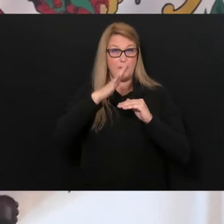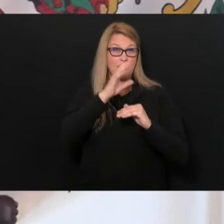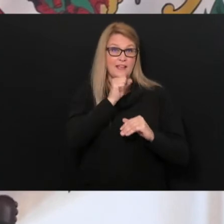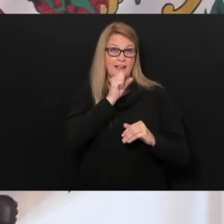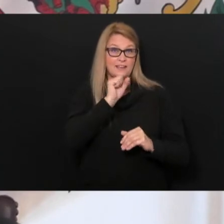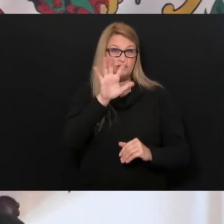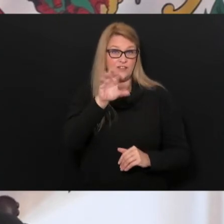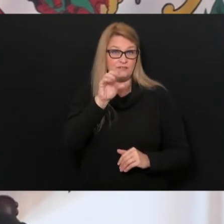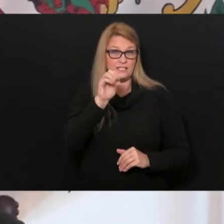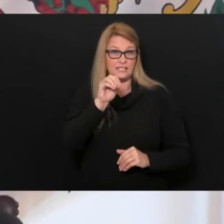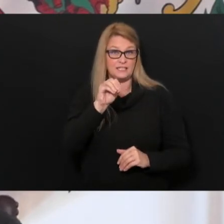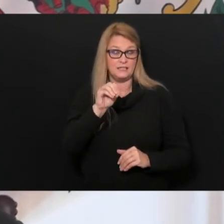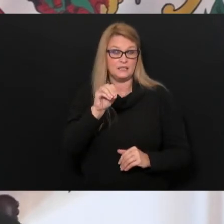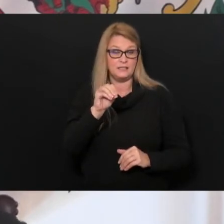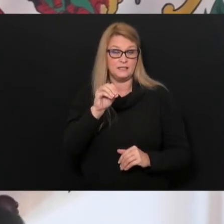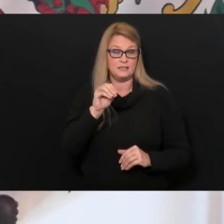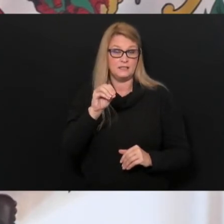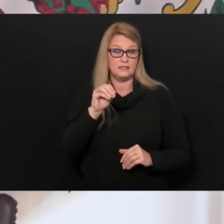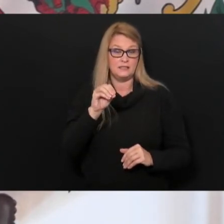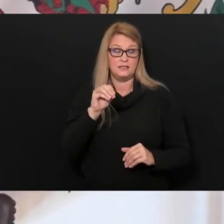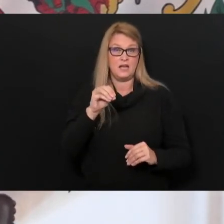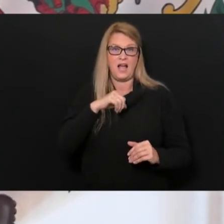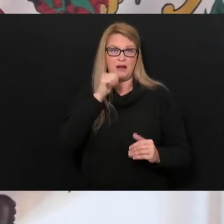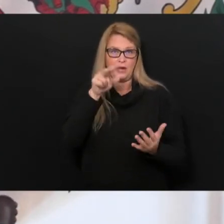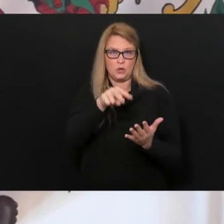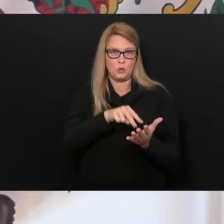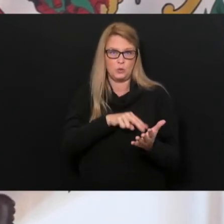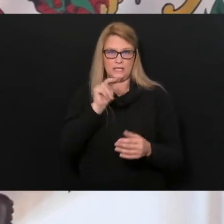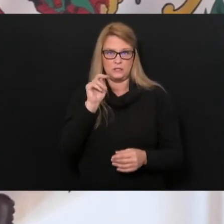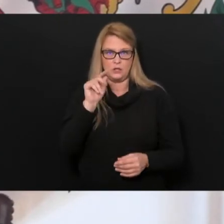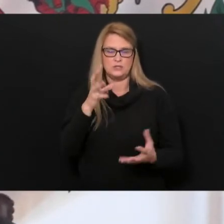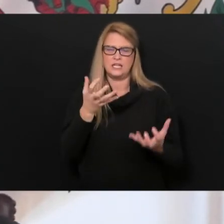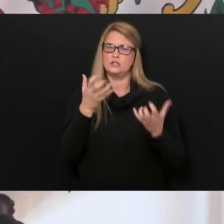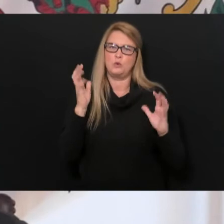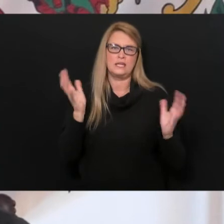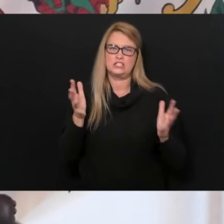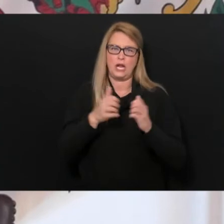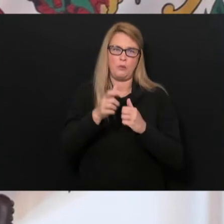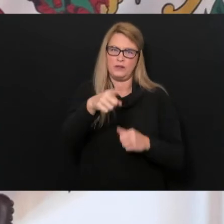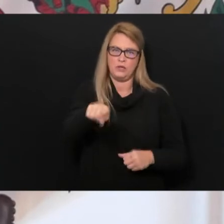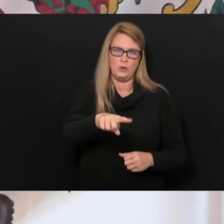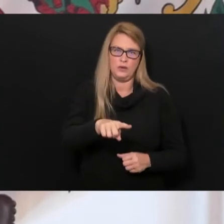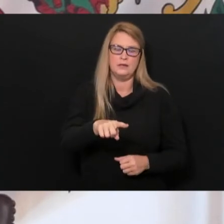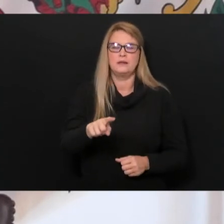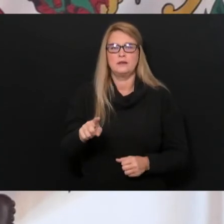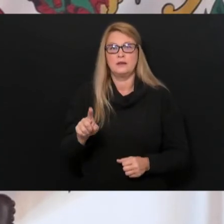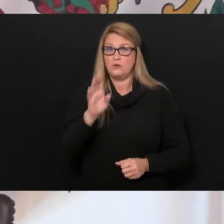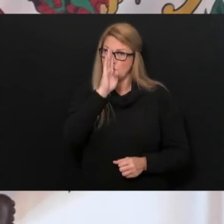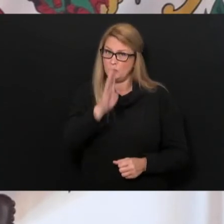I'm just not going to look at my notes. I'm just going to talk to you now. Here's the thing.